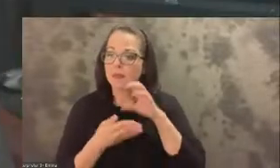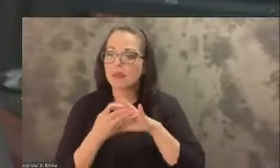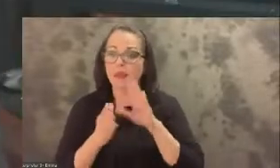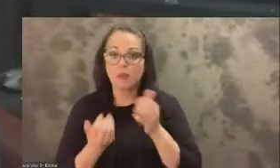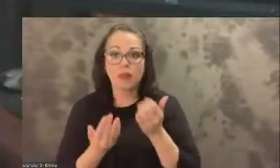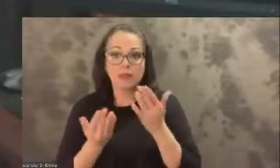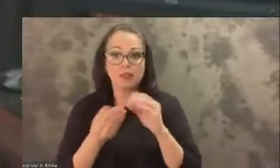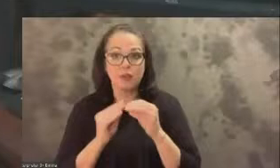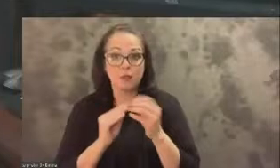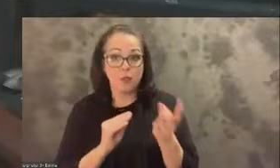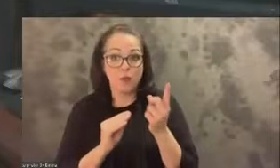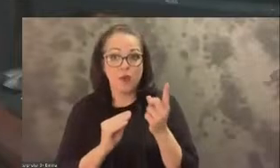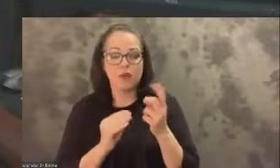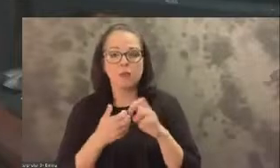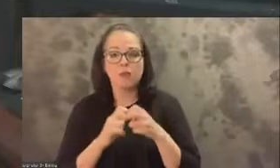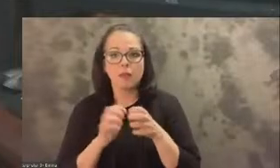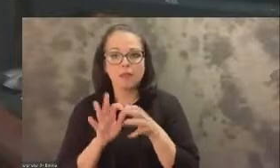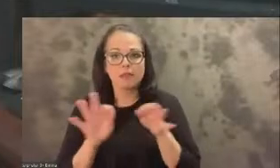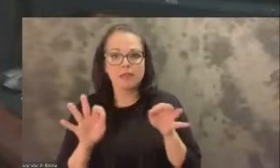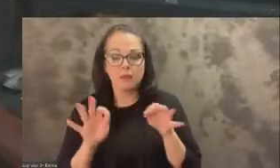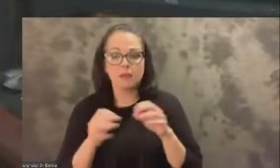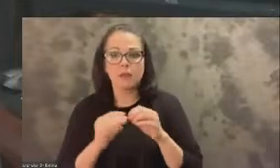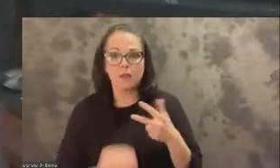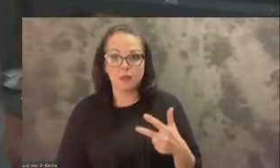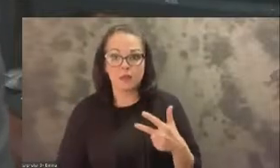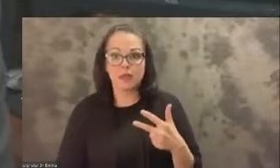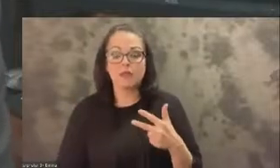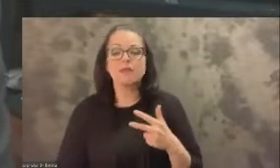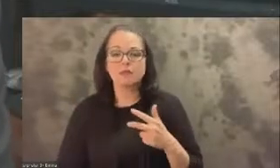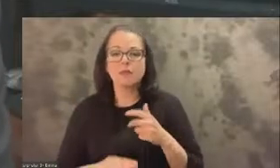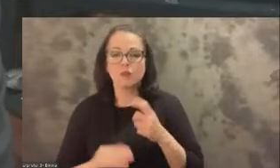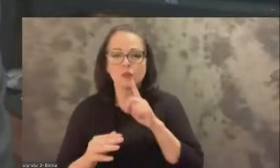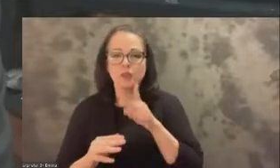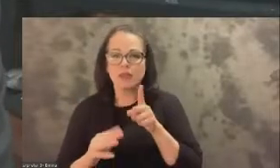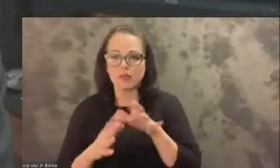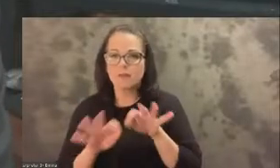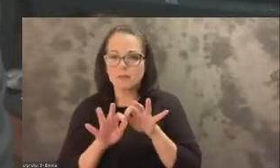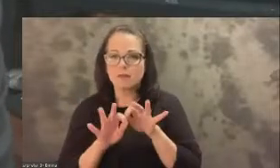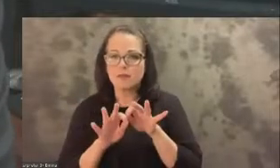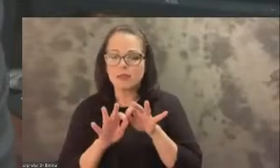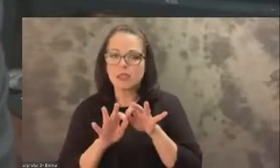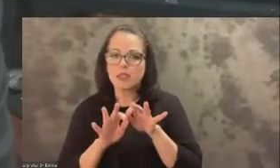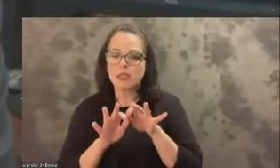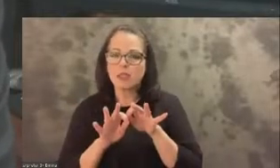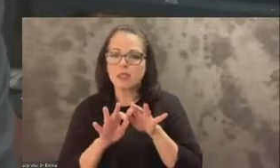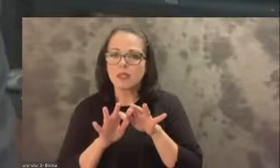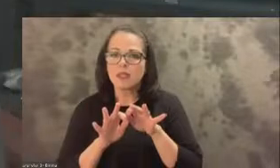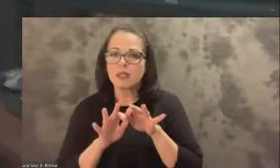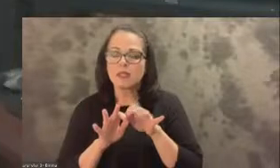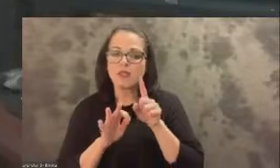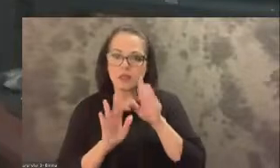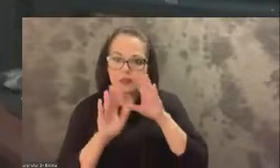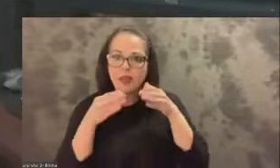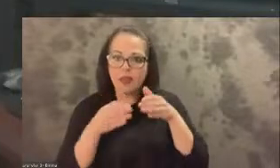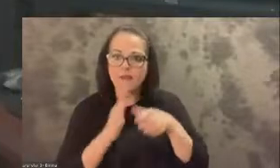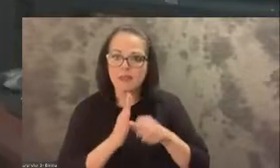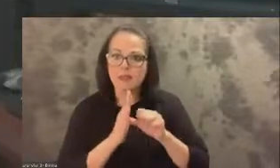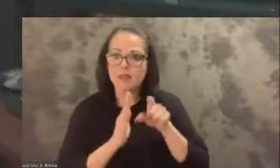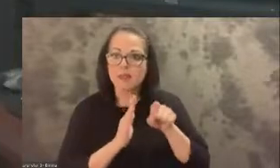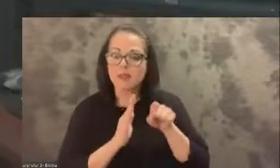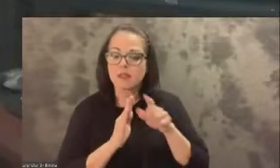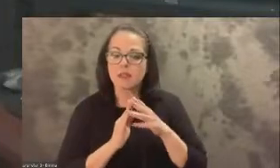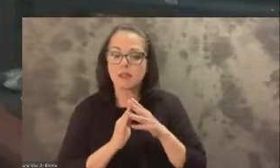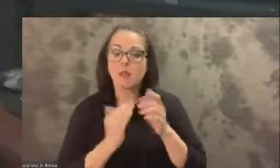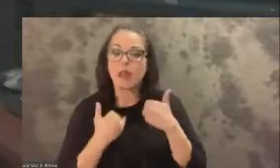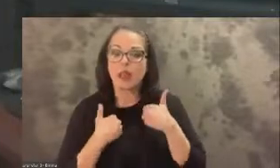recommendation number 1 and the problem statement number 3 bears emphasis. We had an extraordinarily accomplished Black